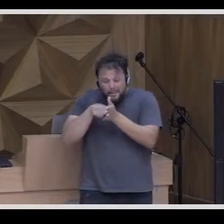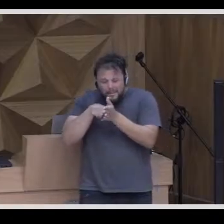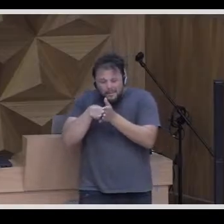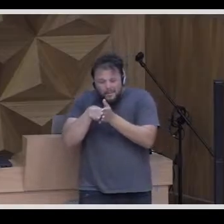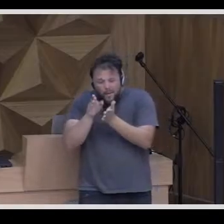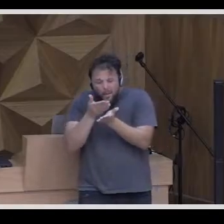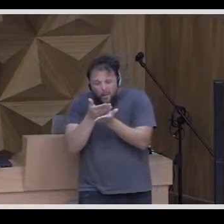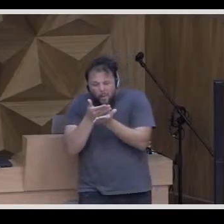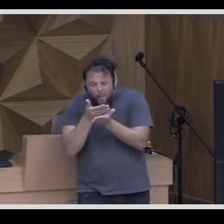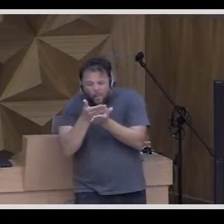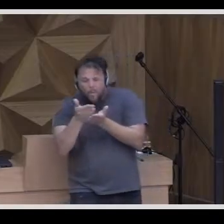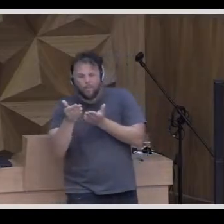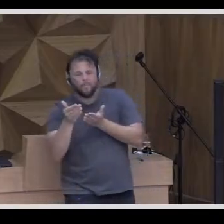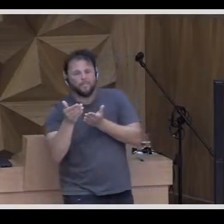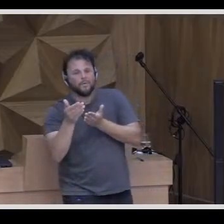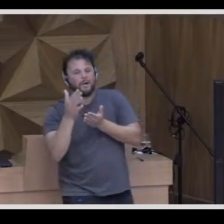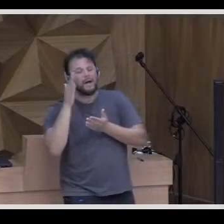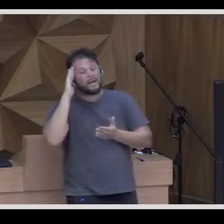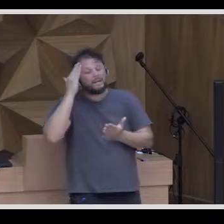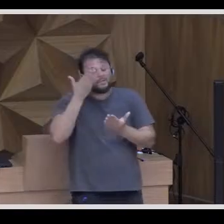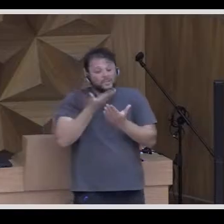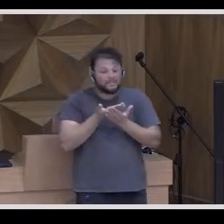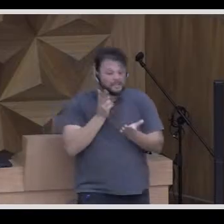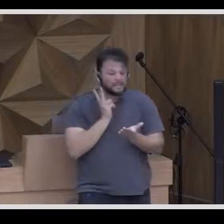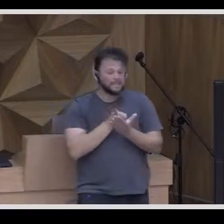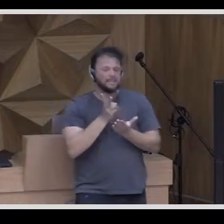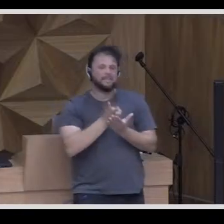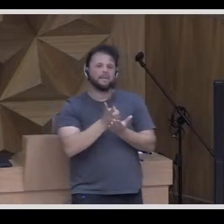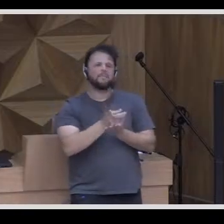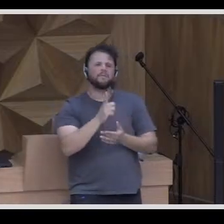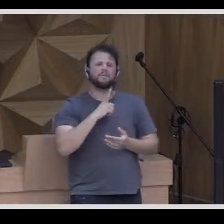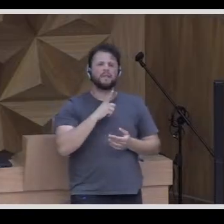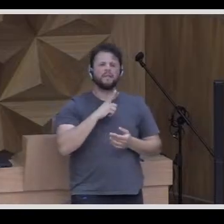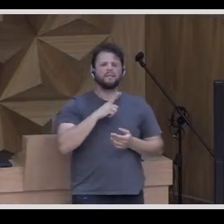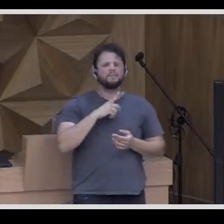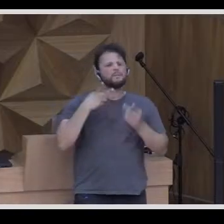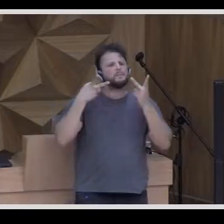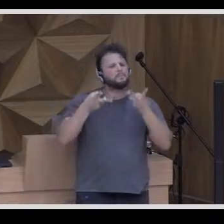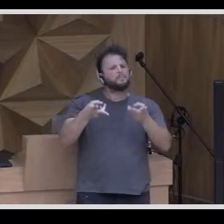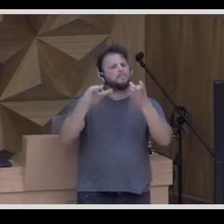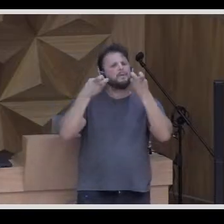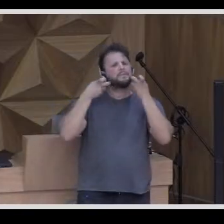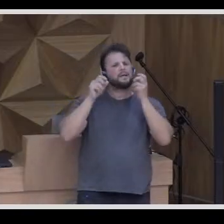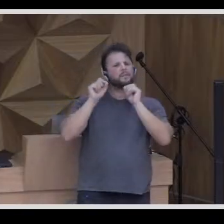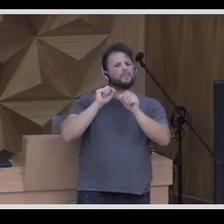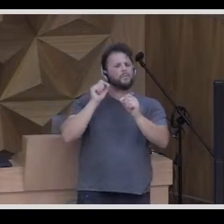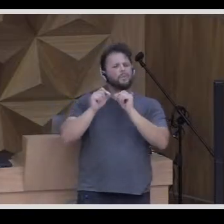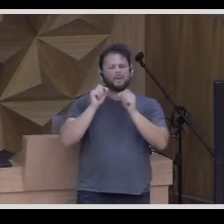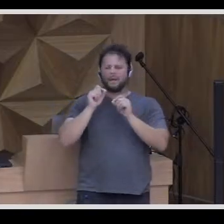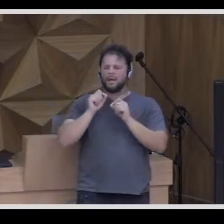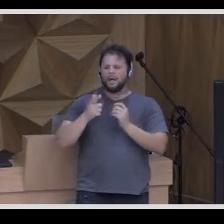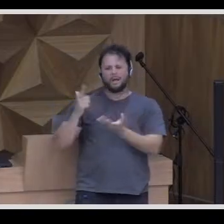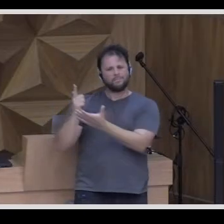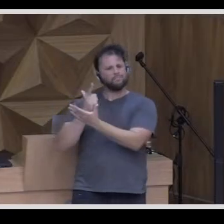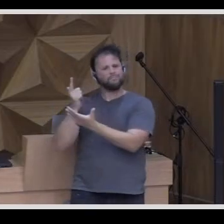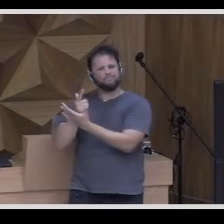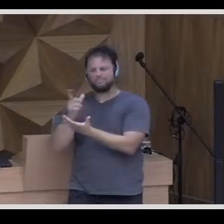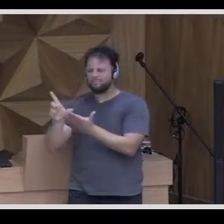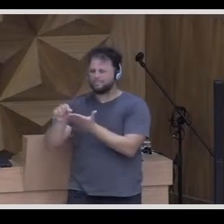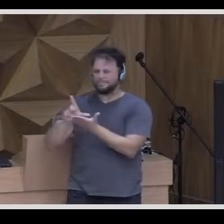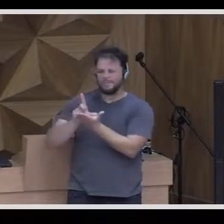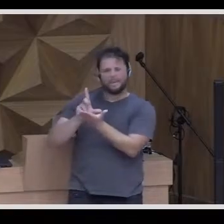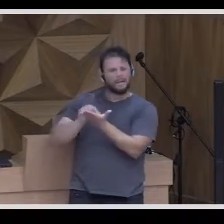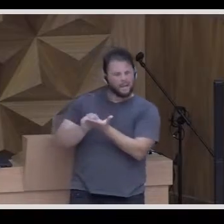always known that, when you look at the software engineering literature compared to the HCI literature, and then again you look at the wider engineering